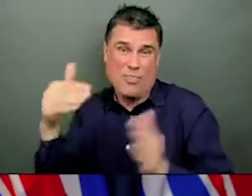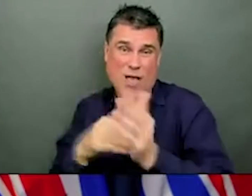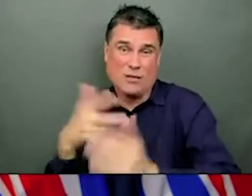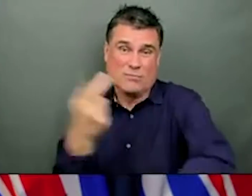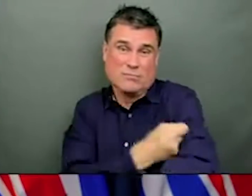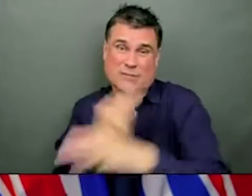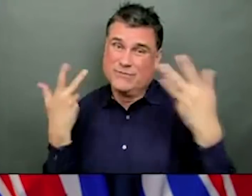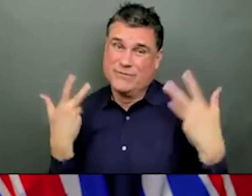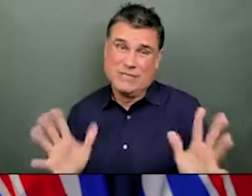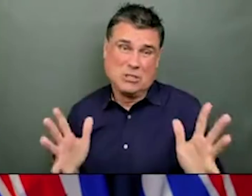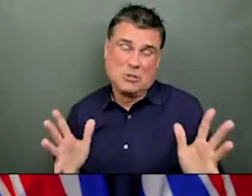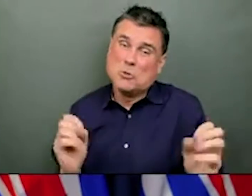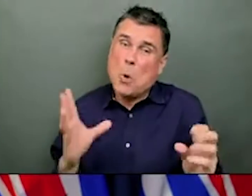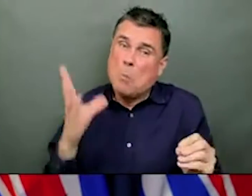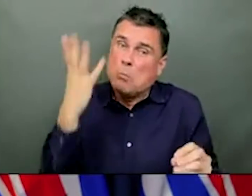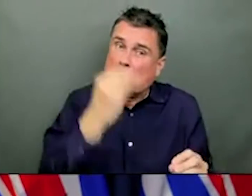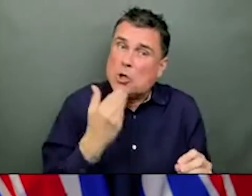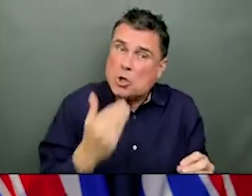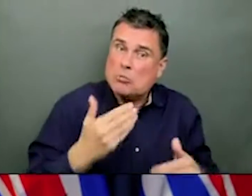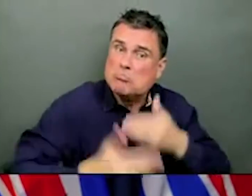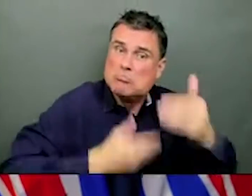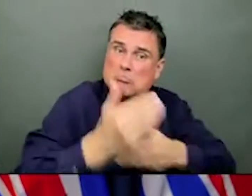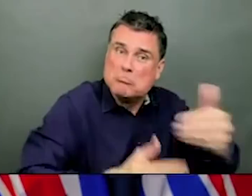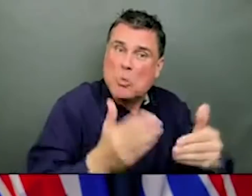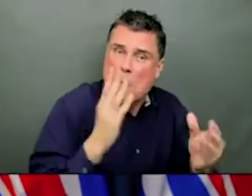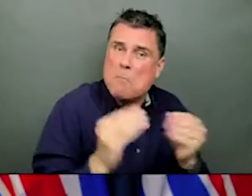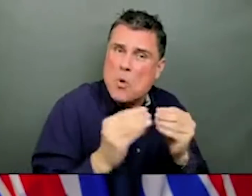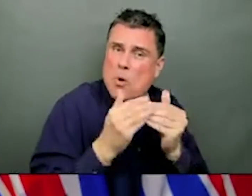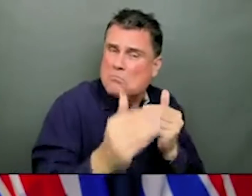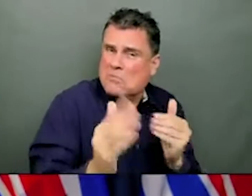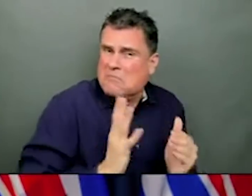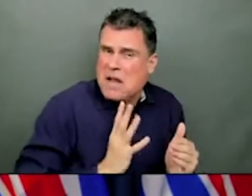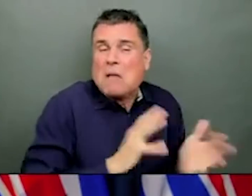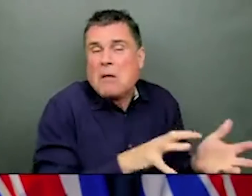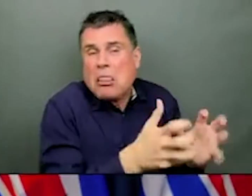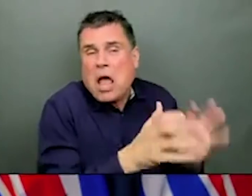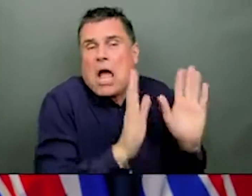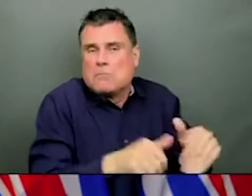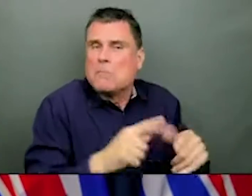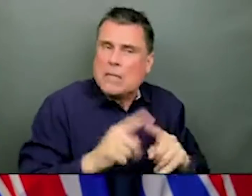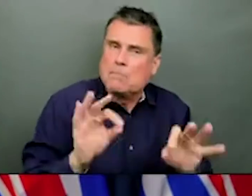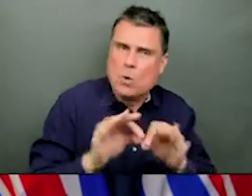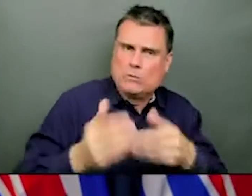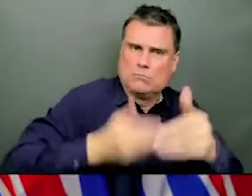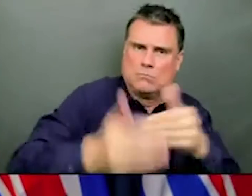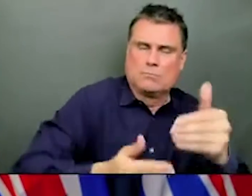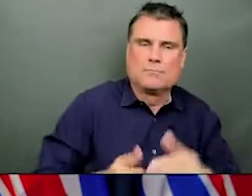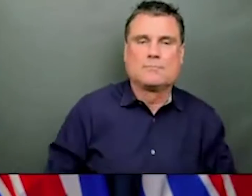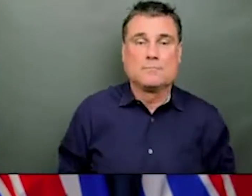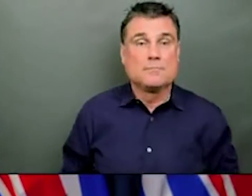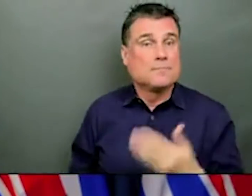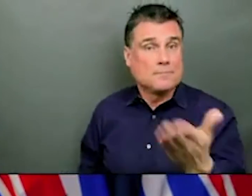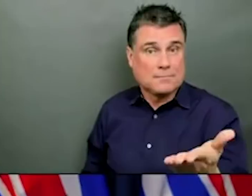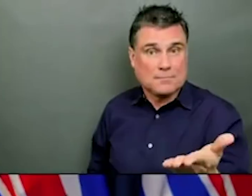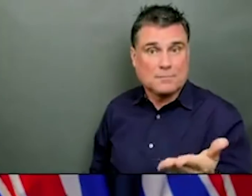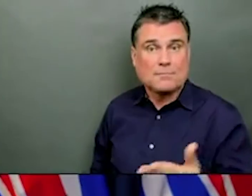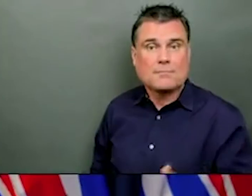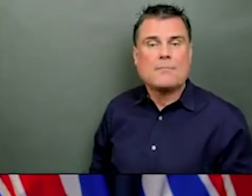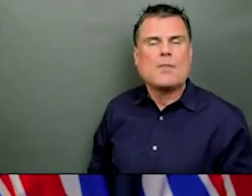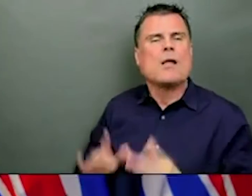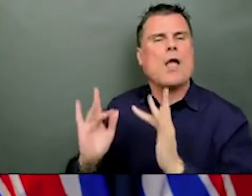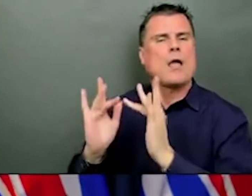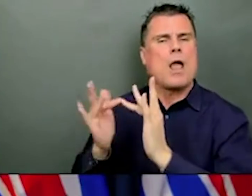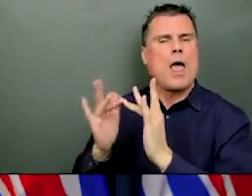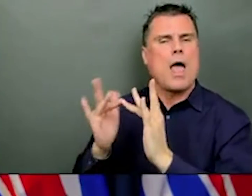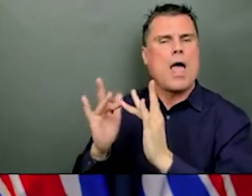follow-up? Yes, thanks. Going back to the lack of online booking opportunities, online booking portals are currently